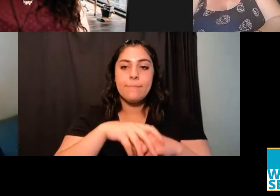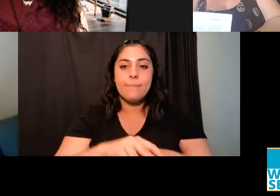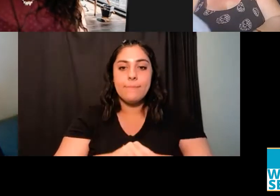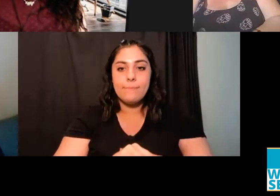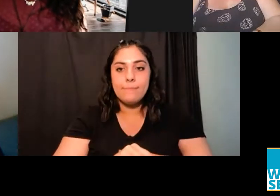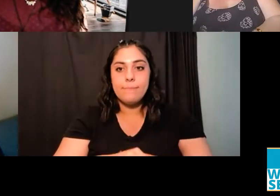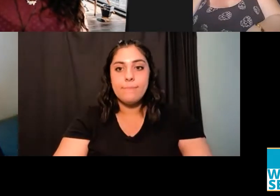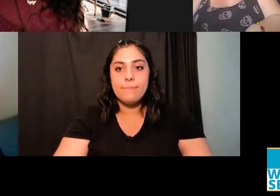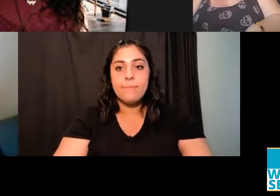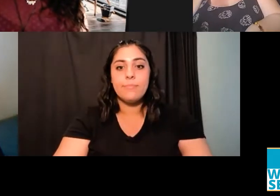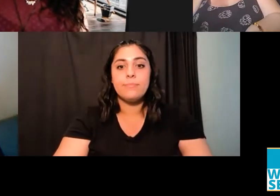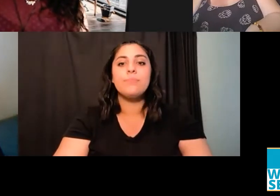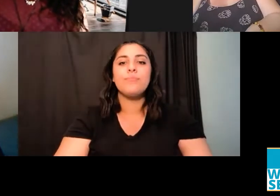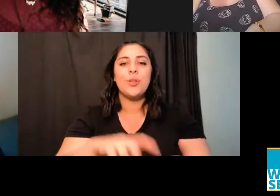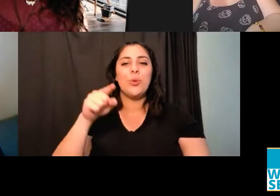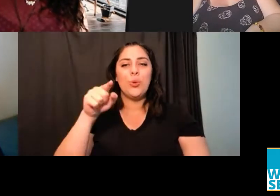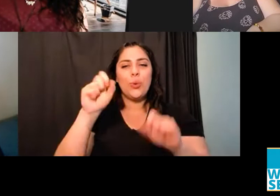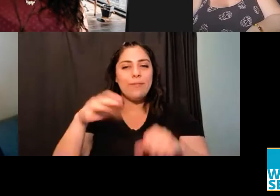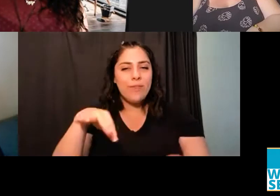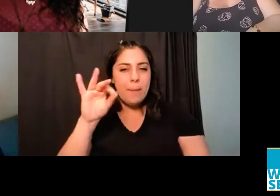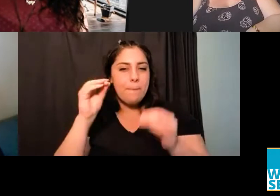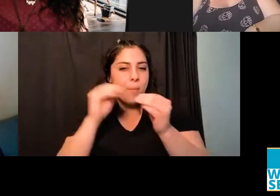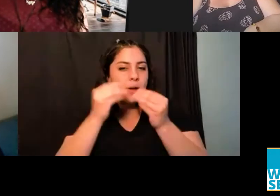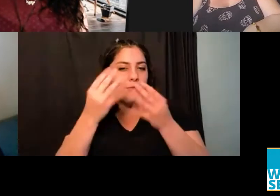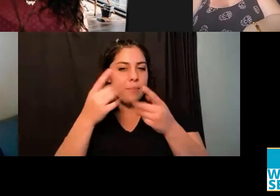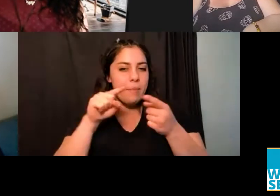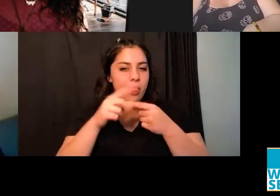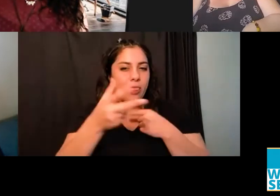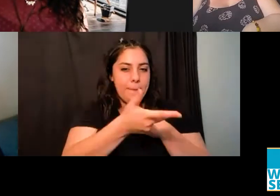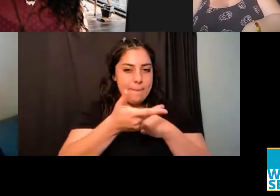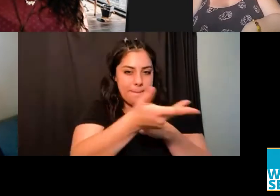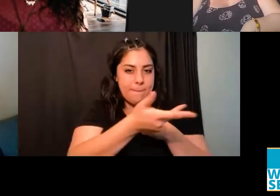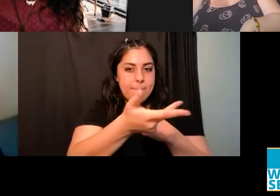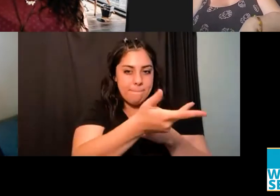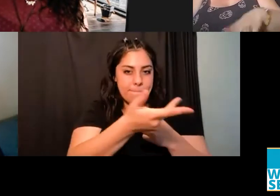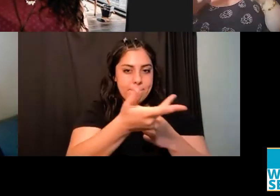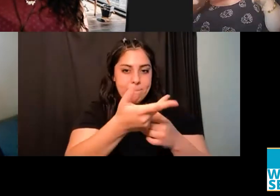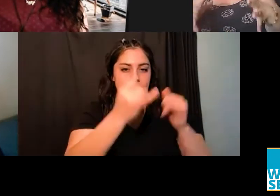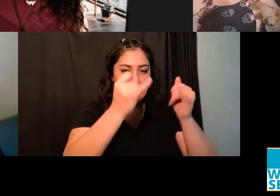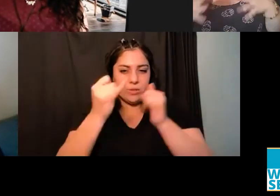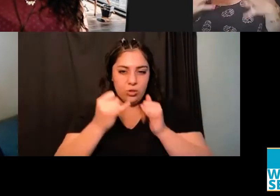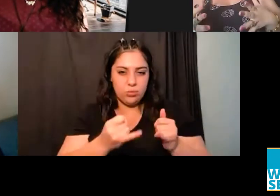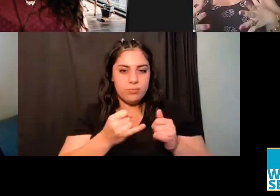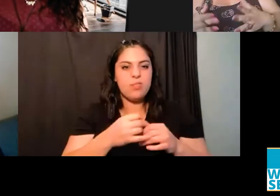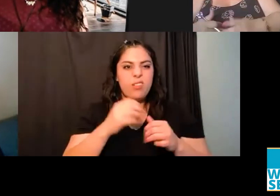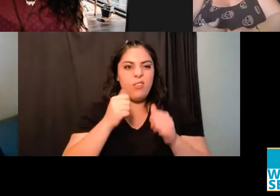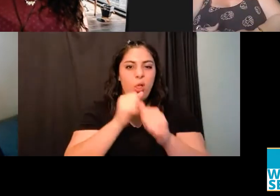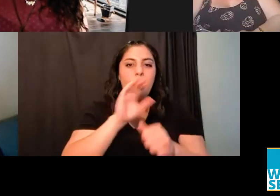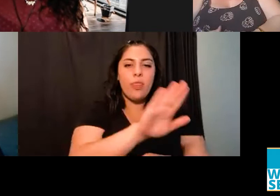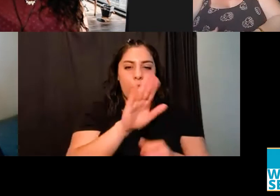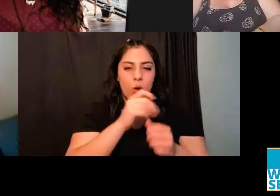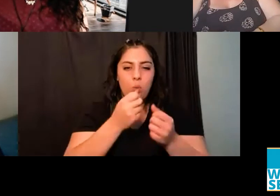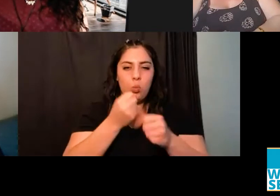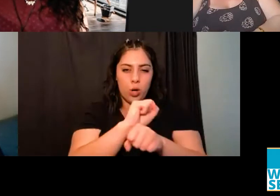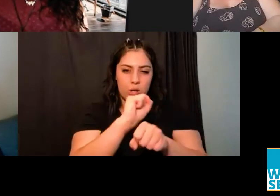WRITER.com. So that's where you can find the cast of Live Big Girl individually, so you can follow their work and see more about